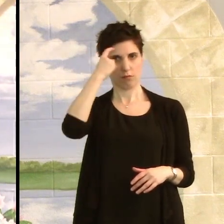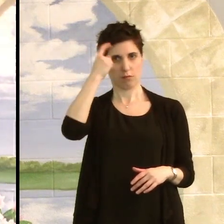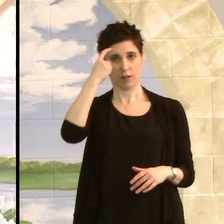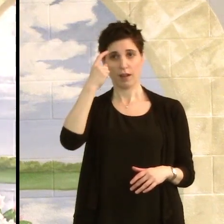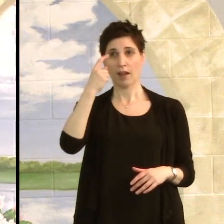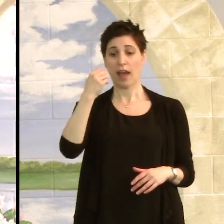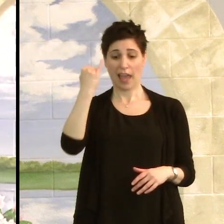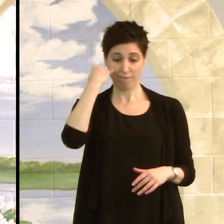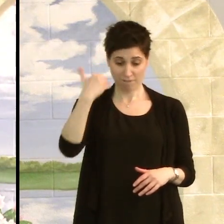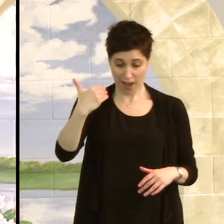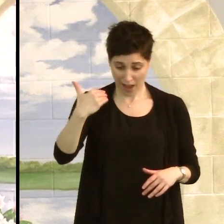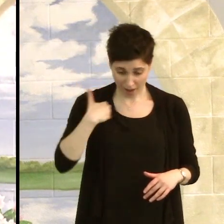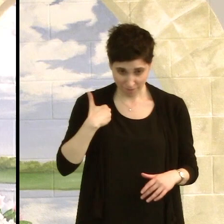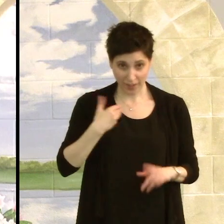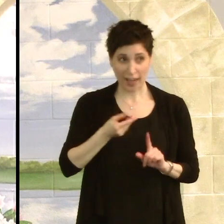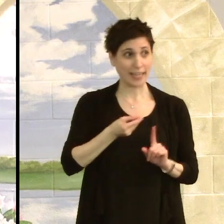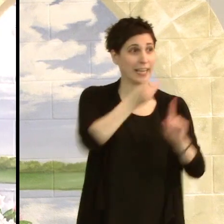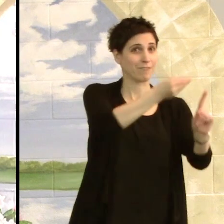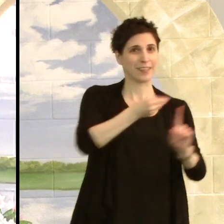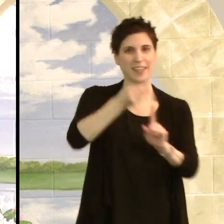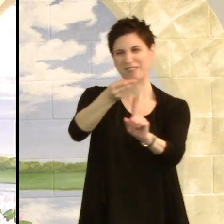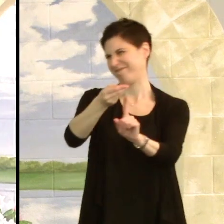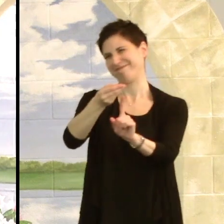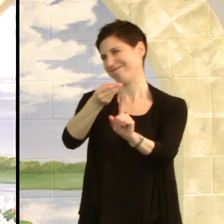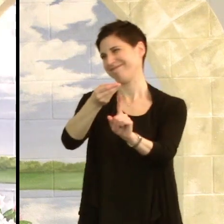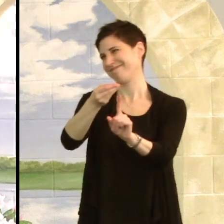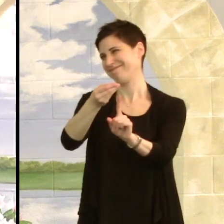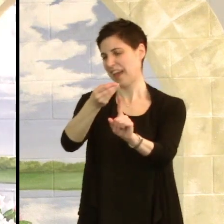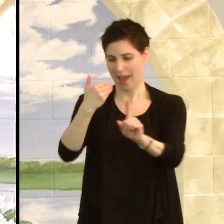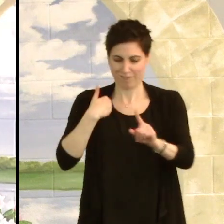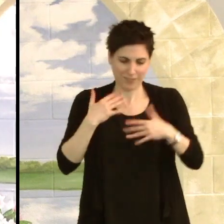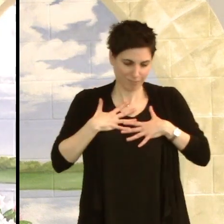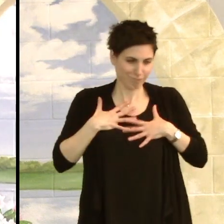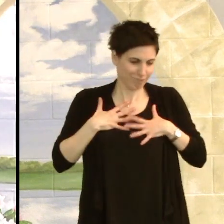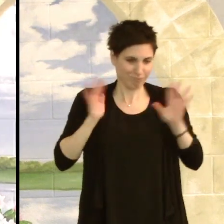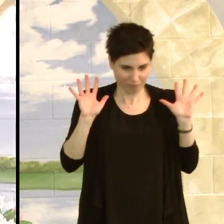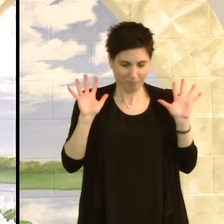Doctors and scientists do not understand dementia.